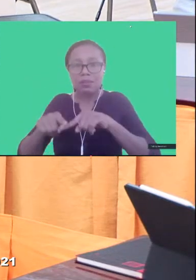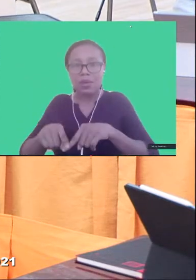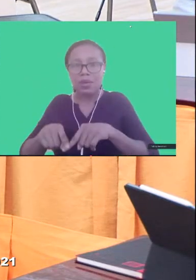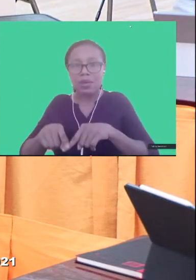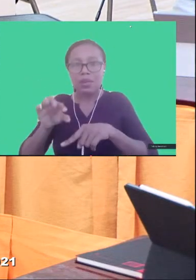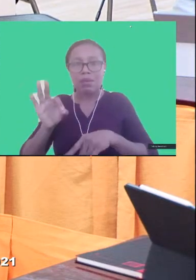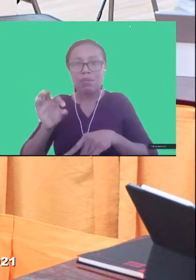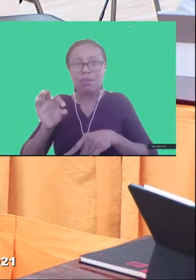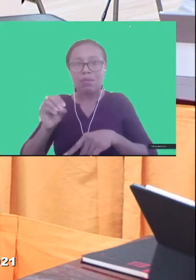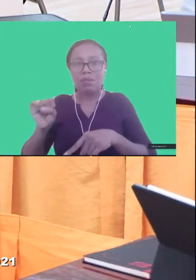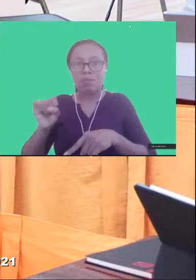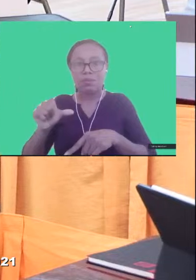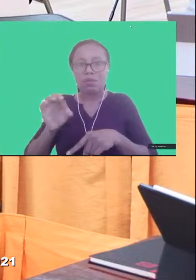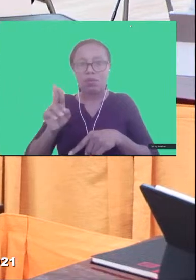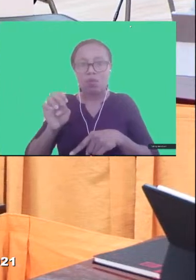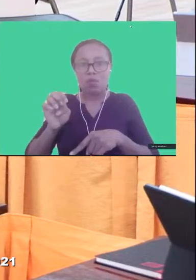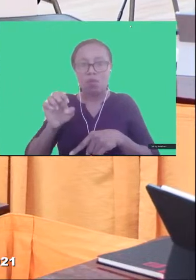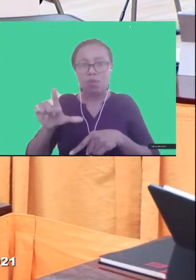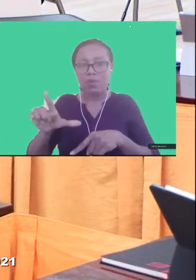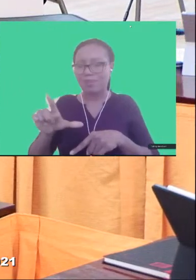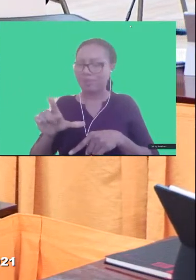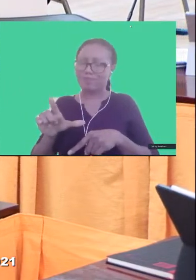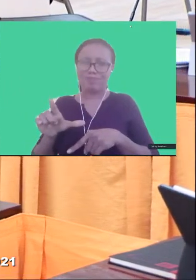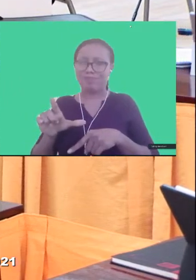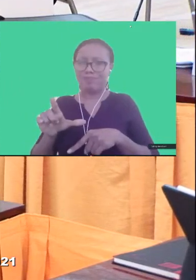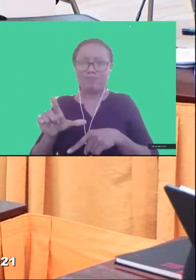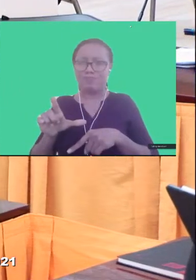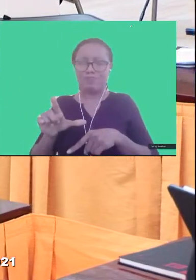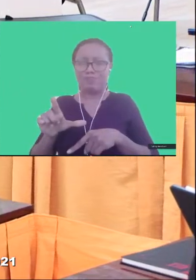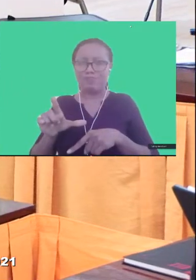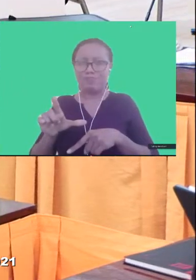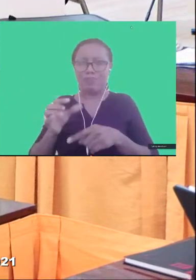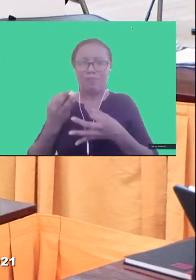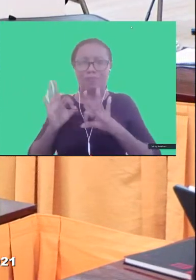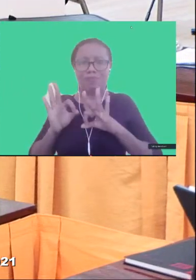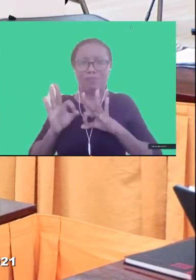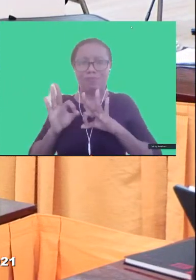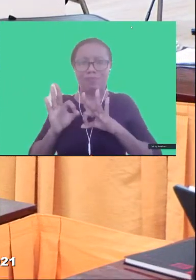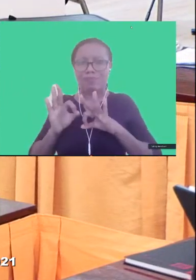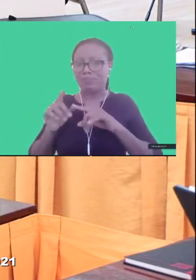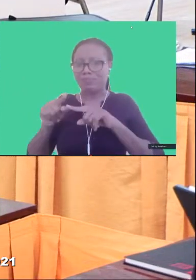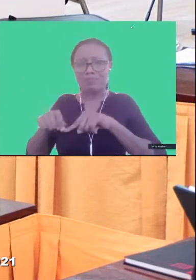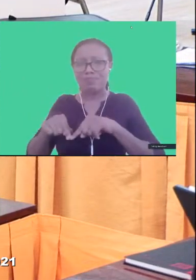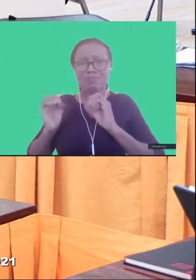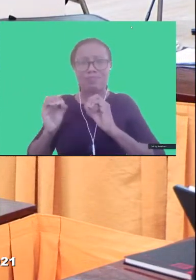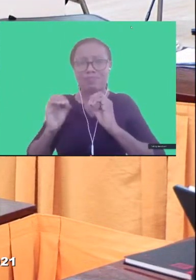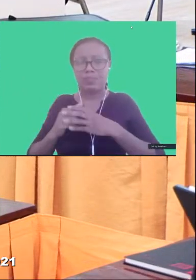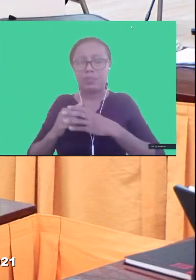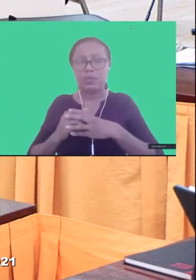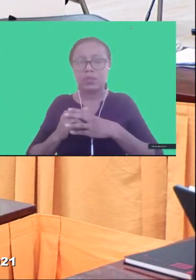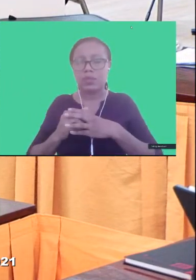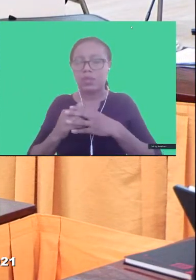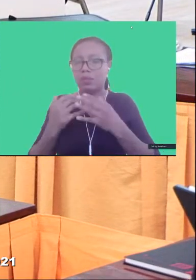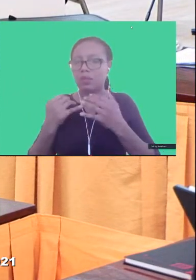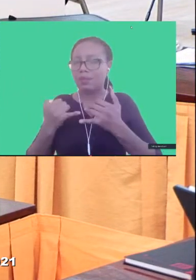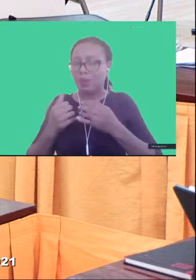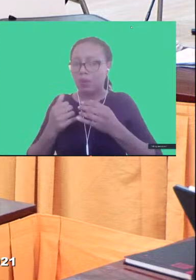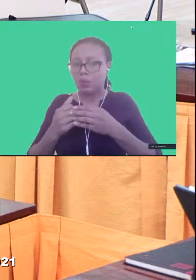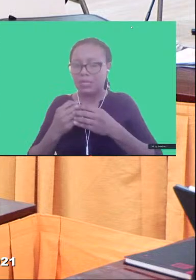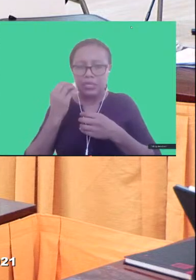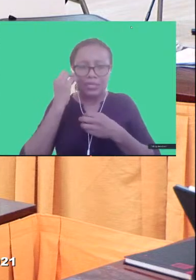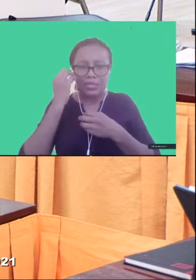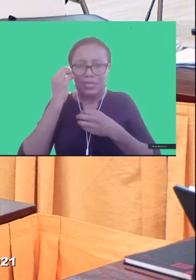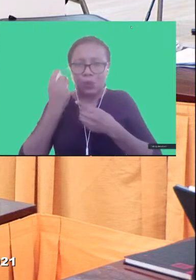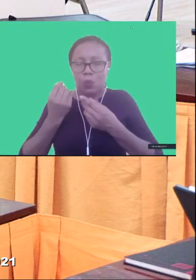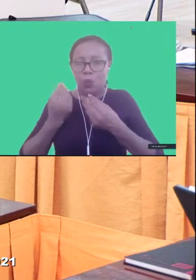work of the ministry. We've sought to explore, through Minister indicated, our integrated resource